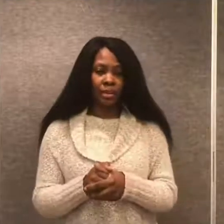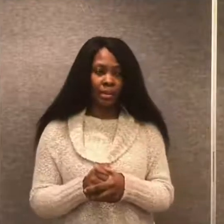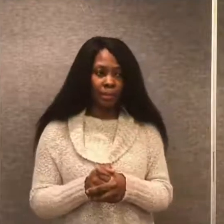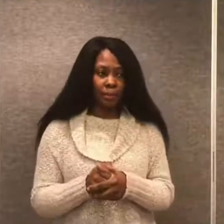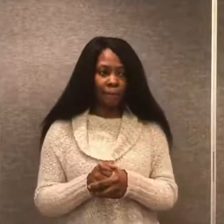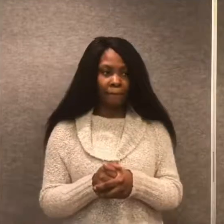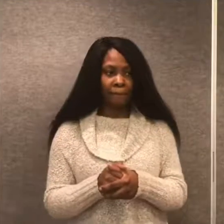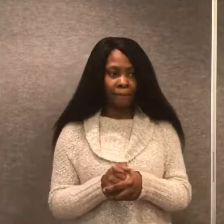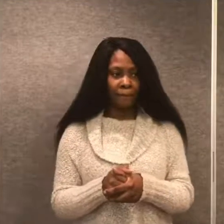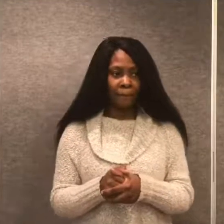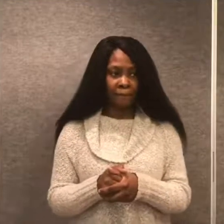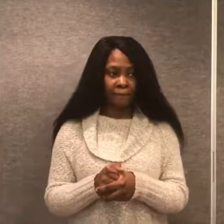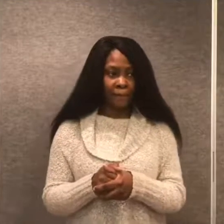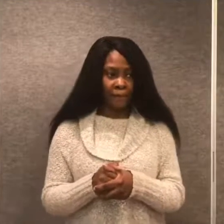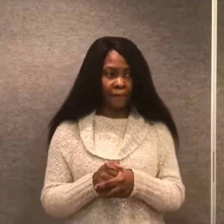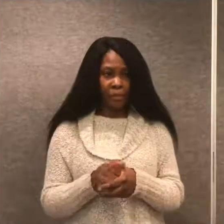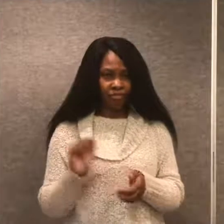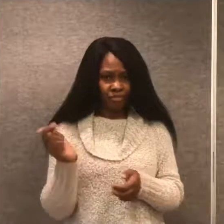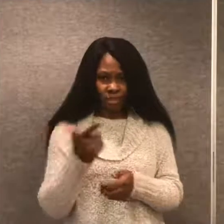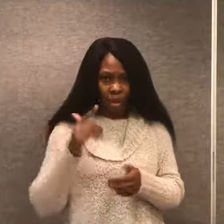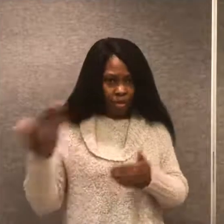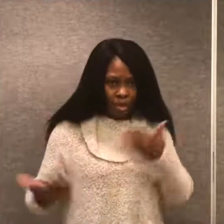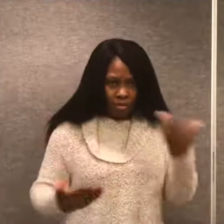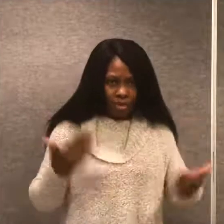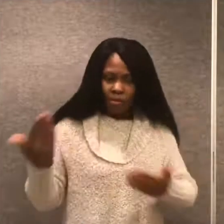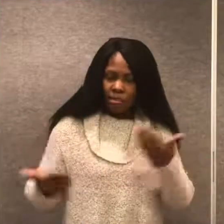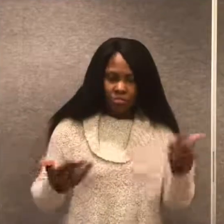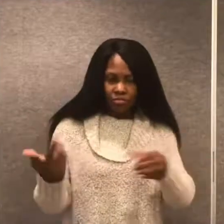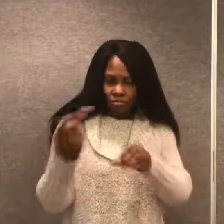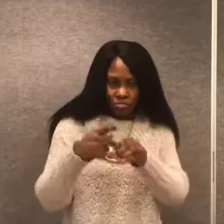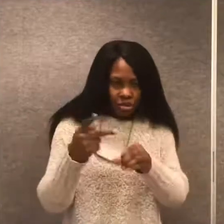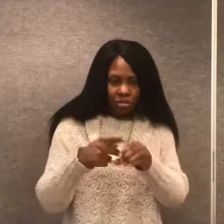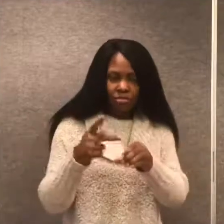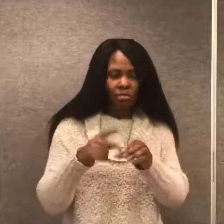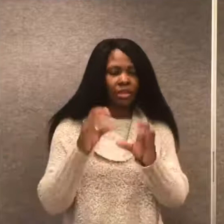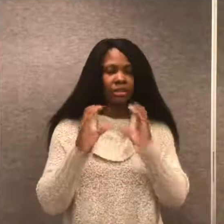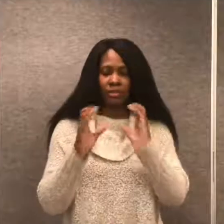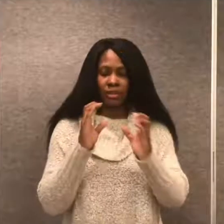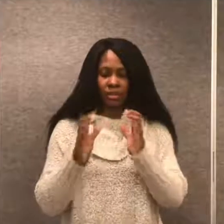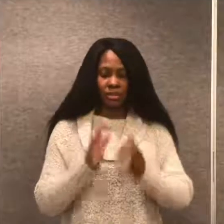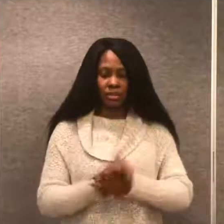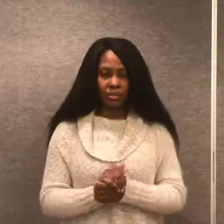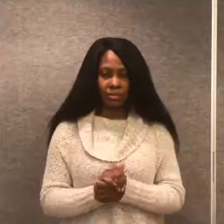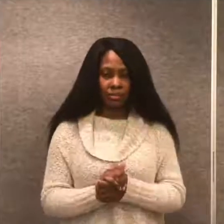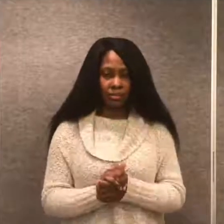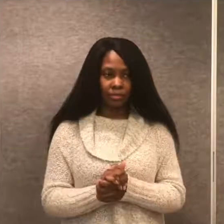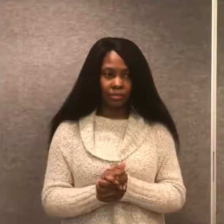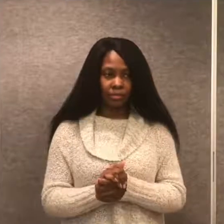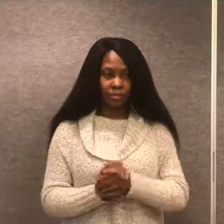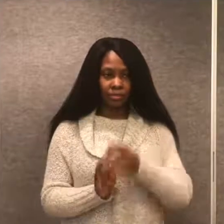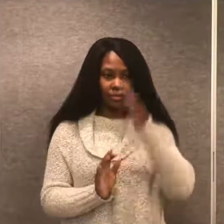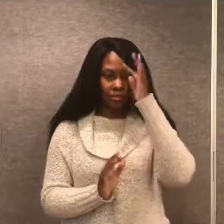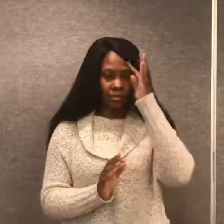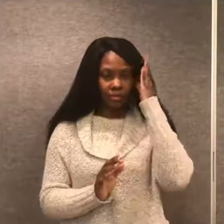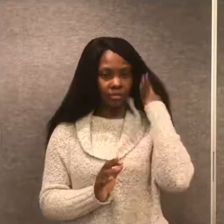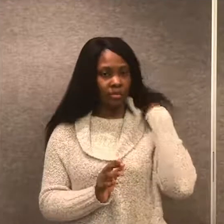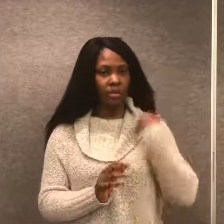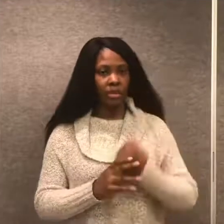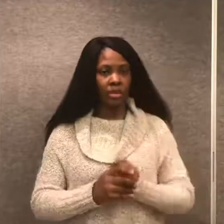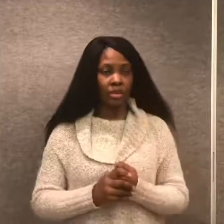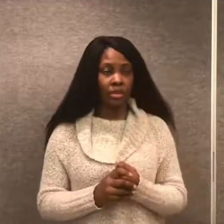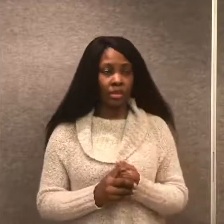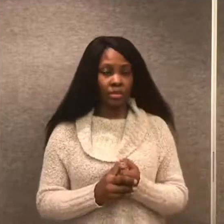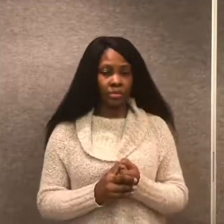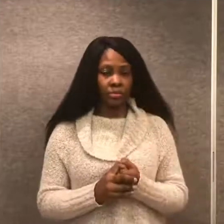conversation, all of you are welcome, even Dr. Griffin and Victor, if you just feel like chiming in. So also, we